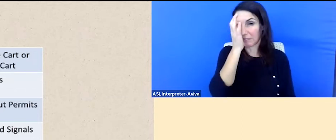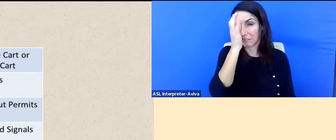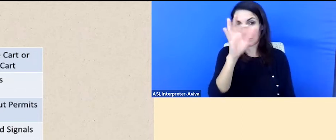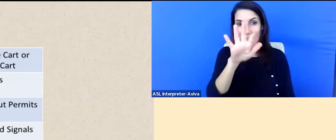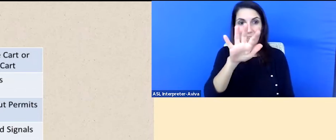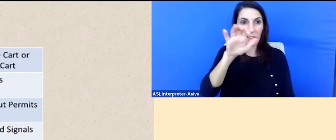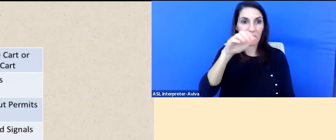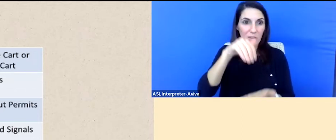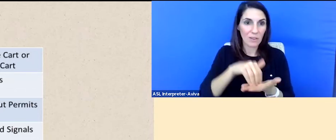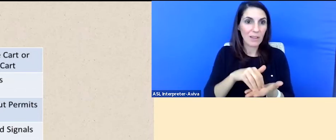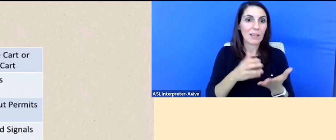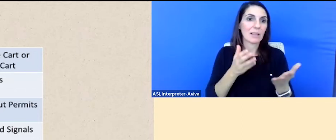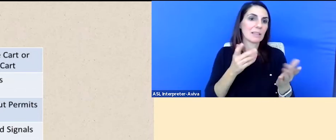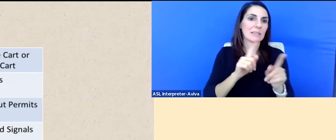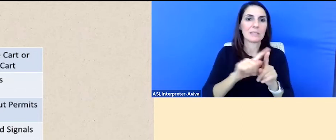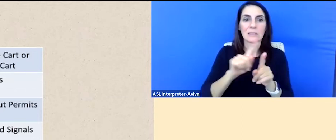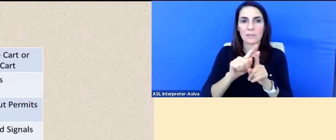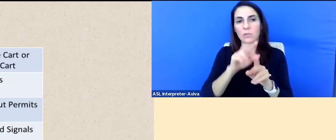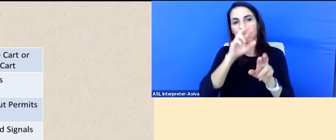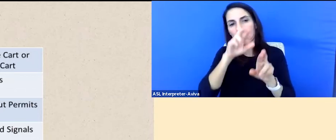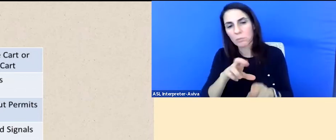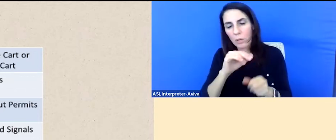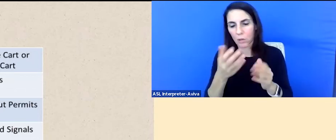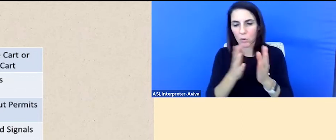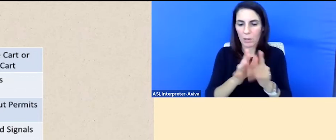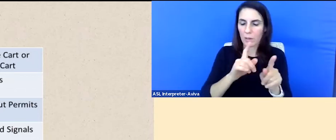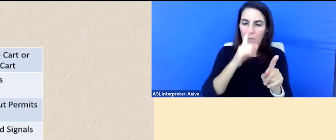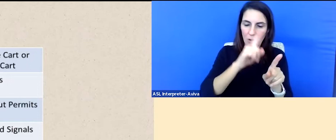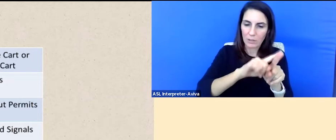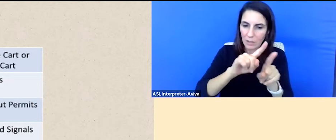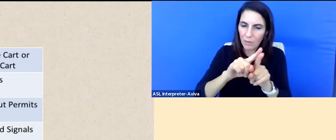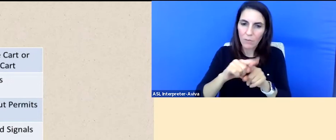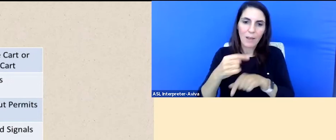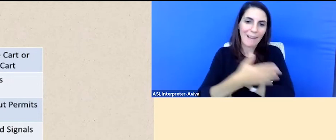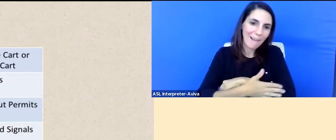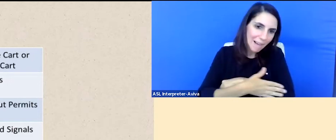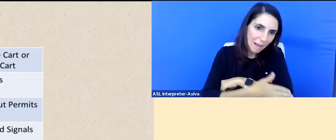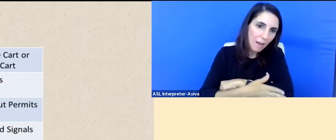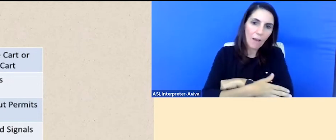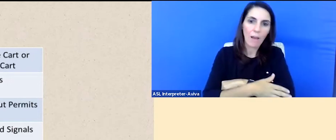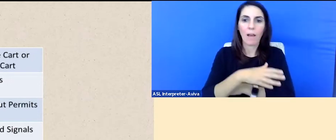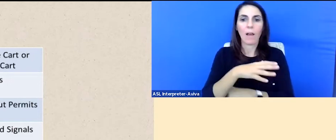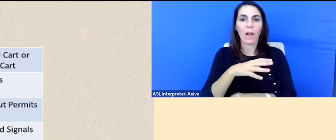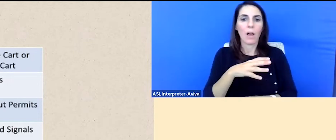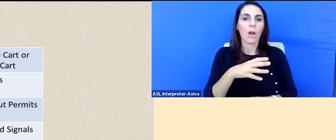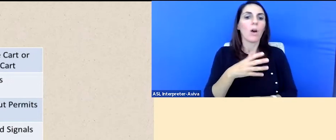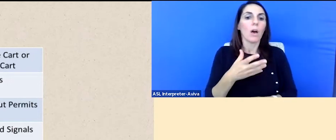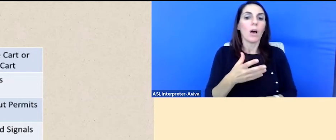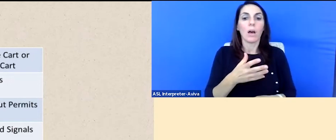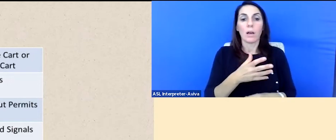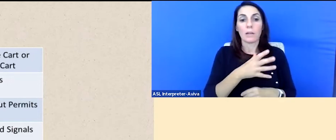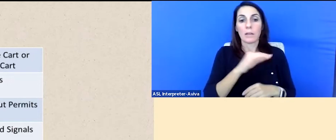of reports and requests for several county departments, as well as departments in the city of Miami as well.